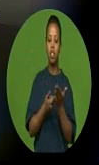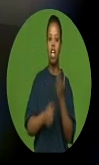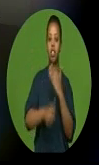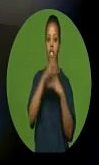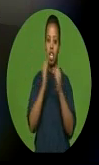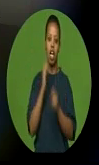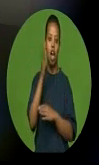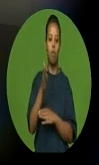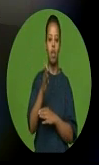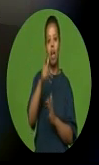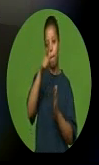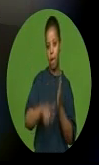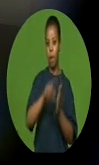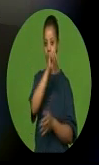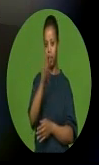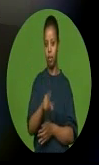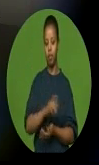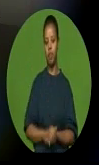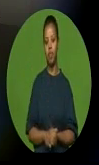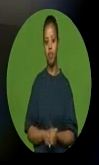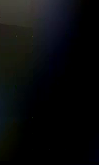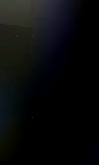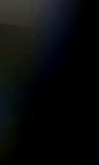this risk can be minimized.